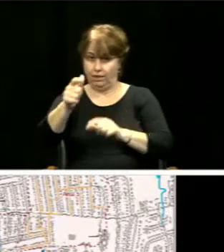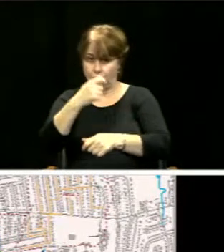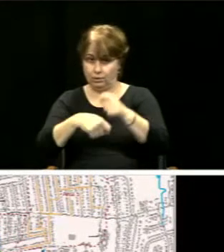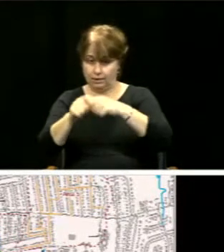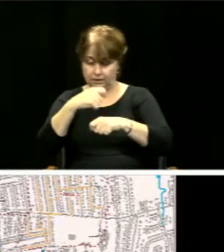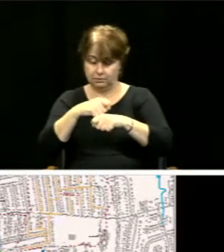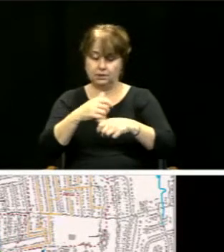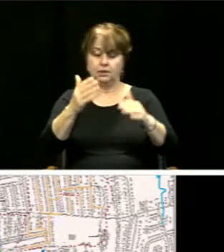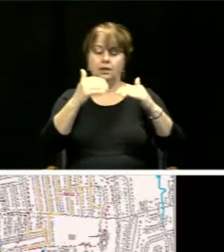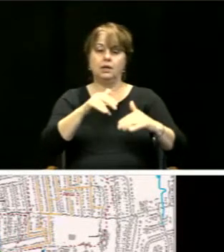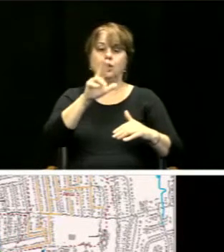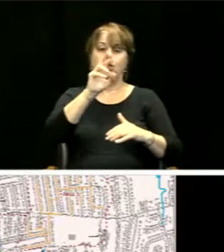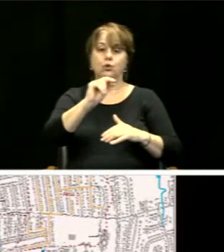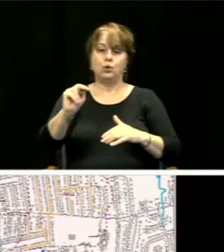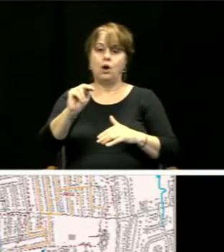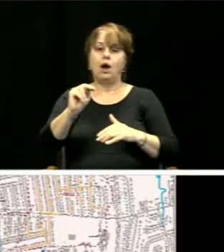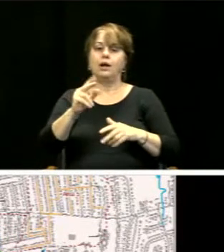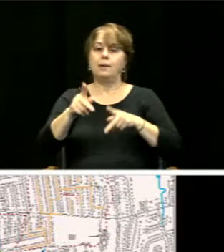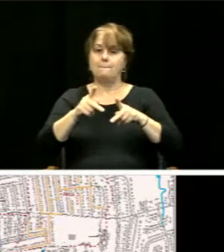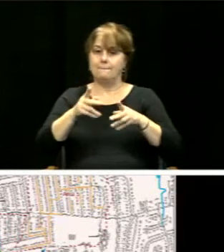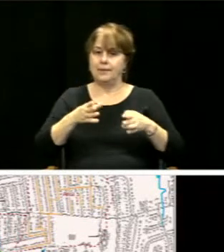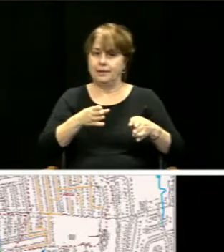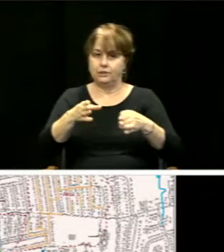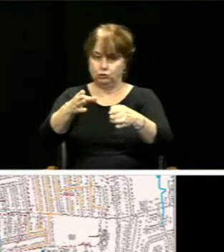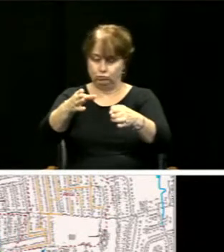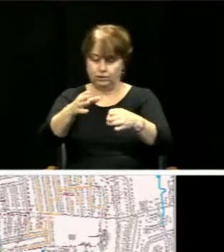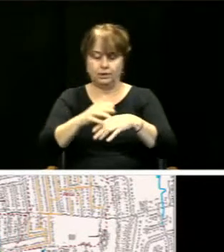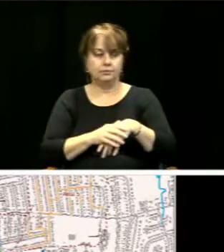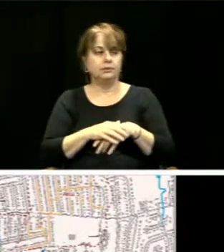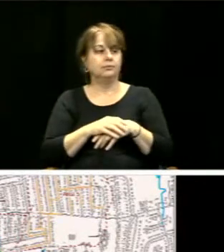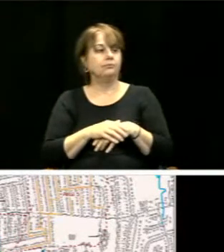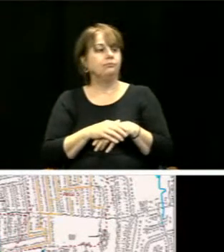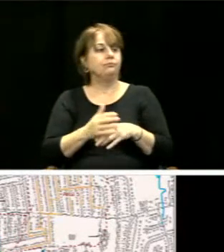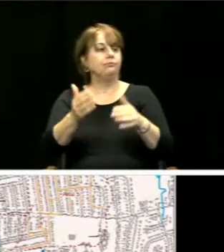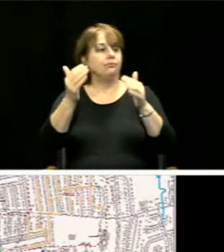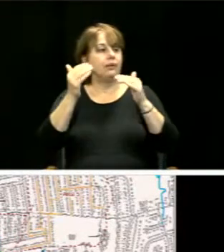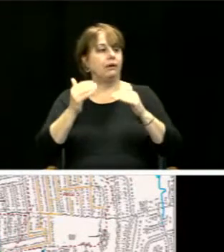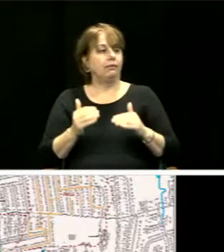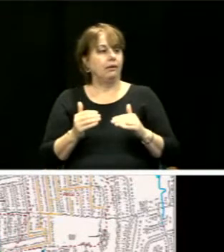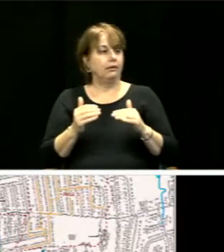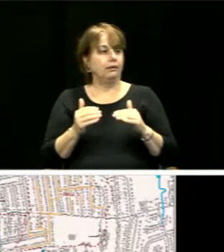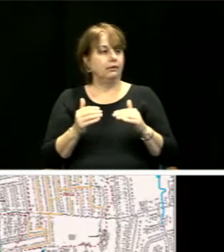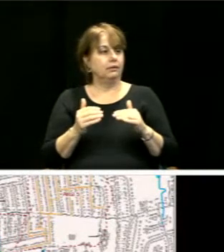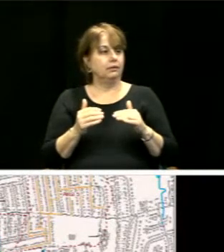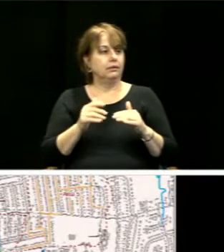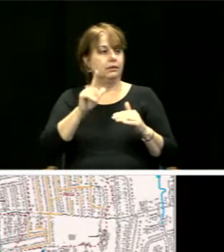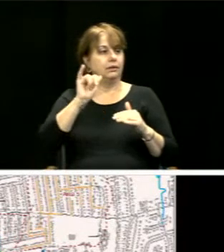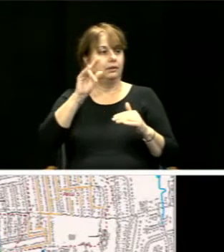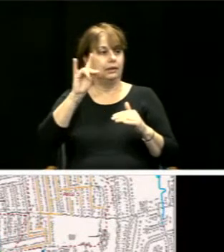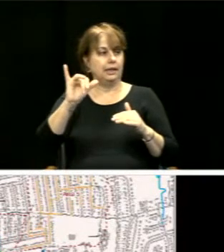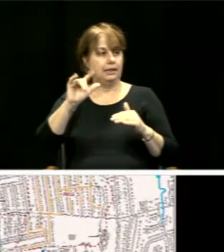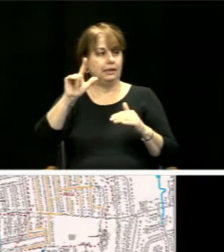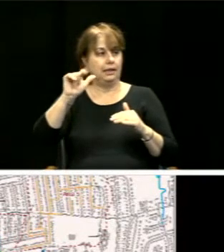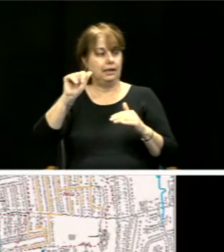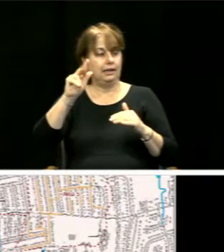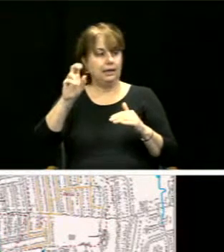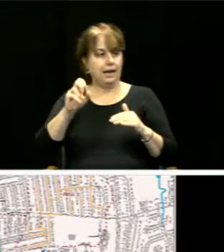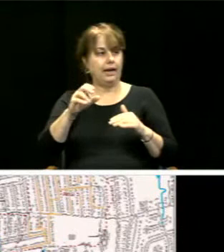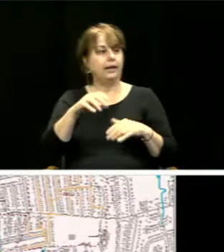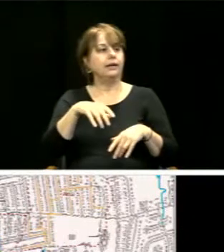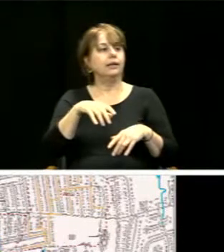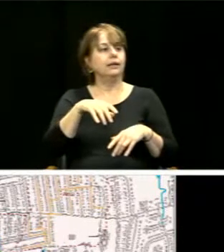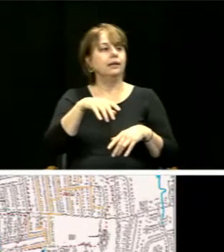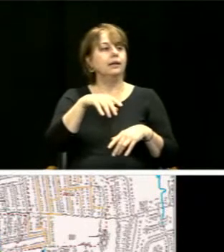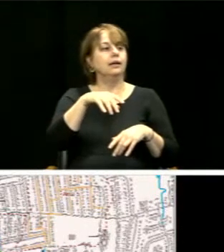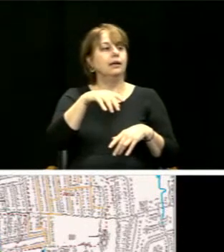Yukon pedestrian culvert. And then you have the Lindy Lane and the Lawler and Haynes